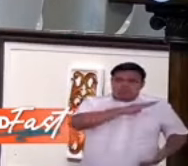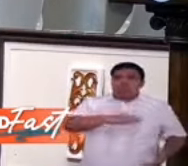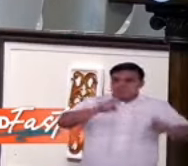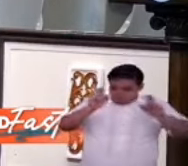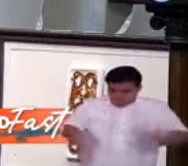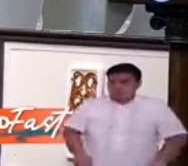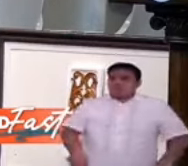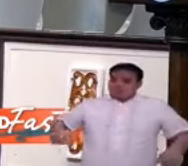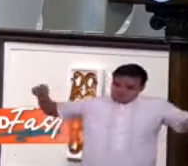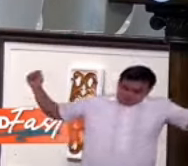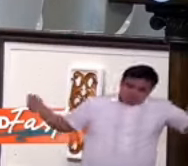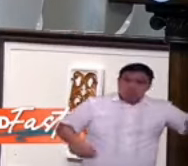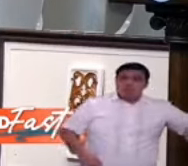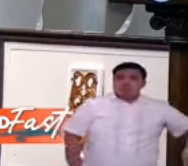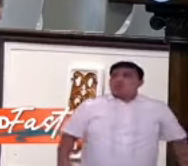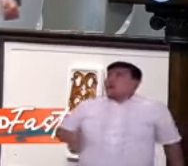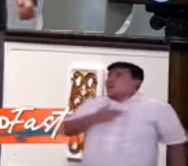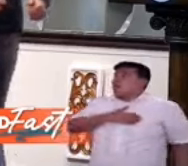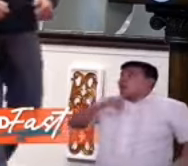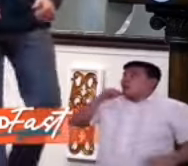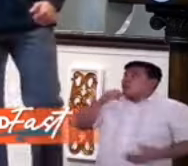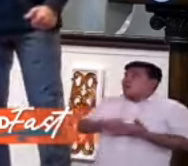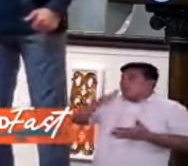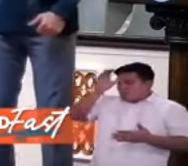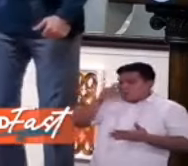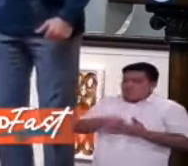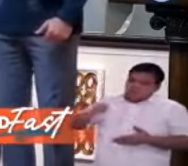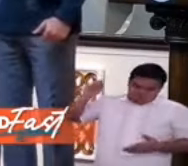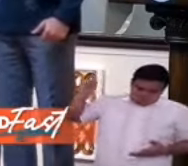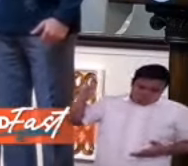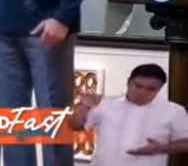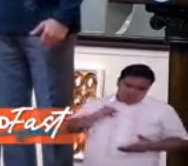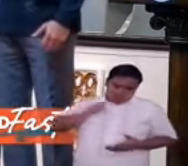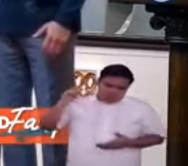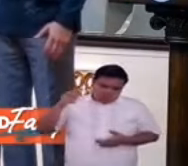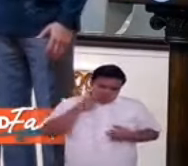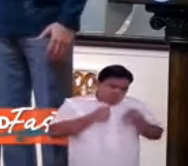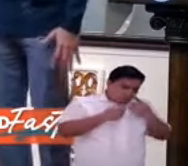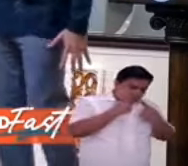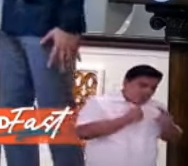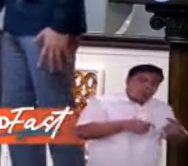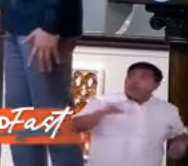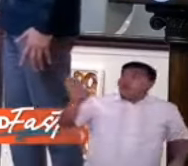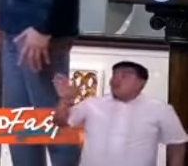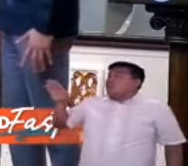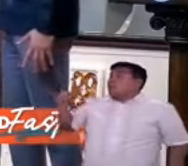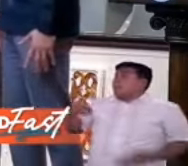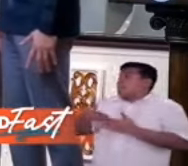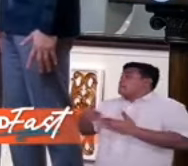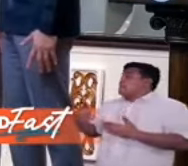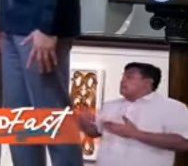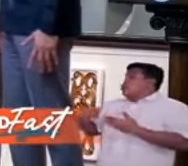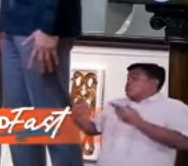firm. Naniingon akong anak, okay, daddy, we'll have discipline. But daddy, before